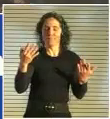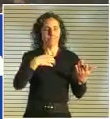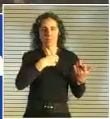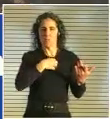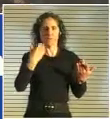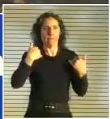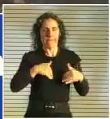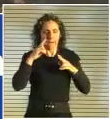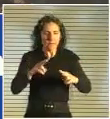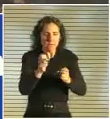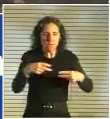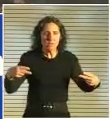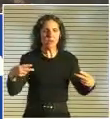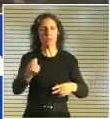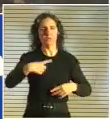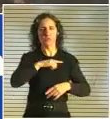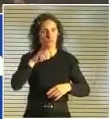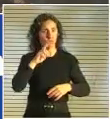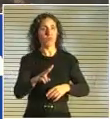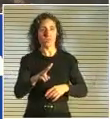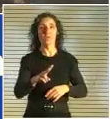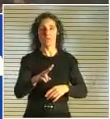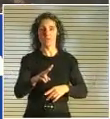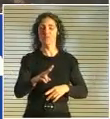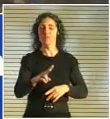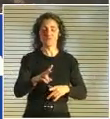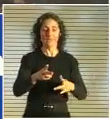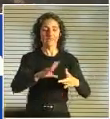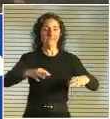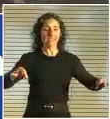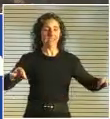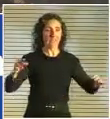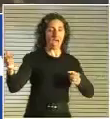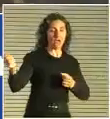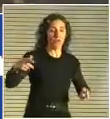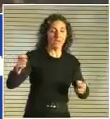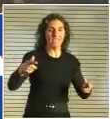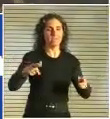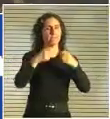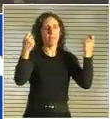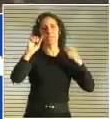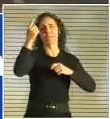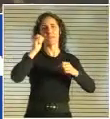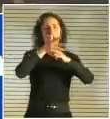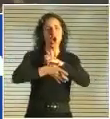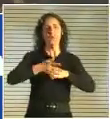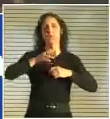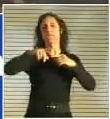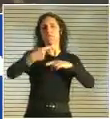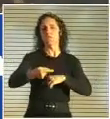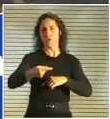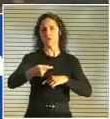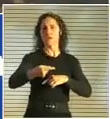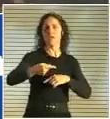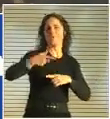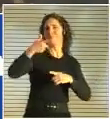It's been on the agenda now for a couple of years through the COVID pandemic, but also extreme weather events causing safety